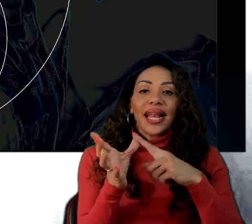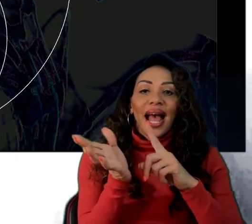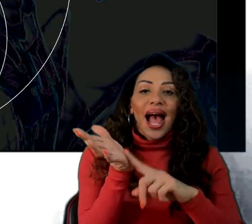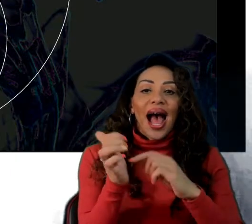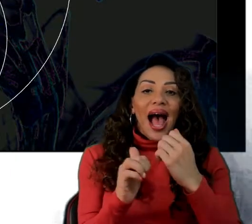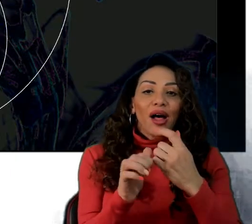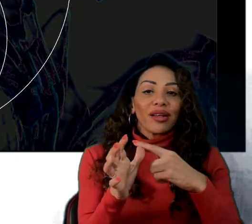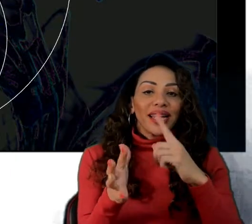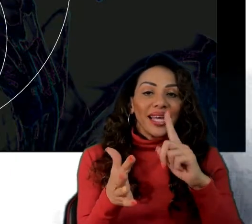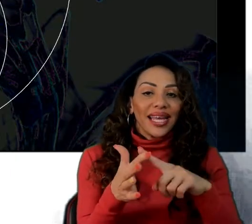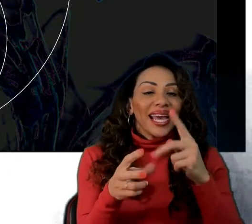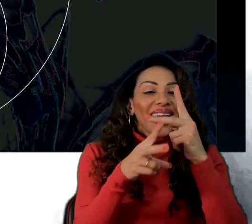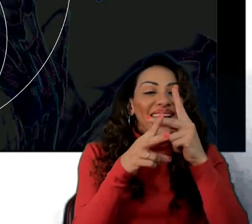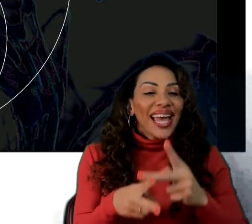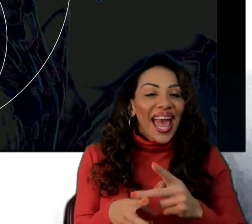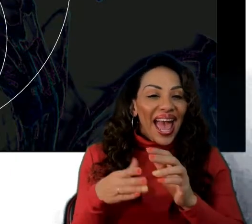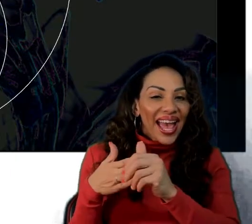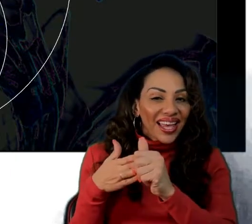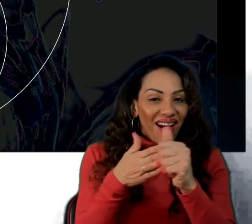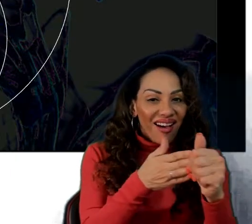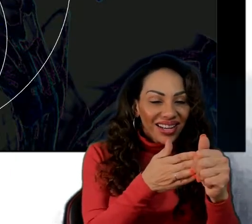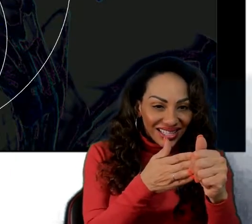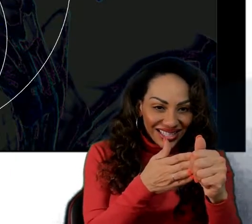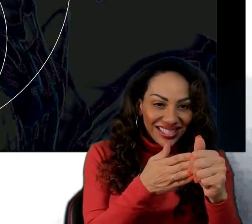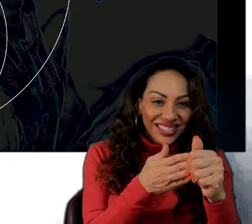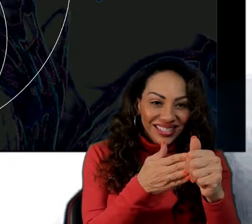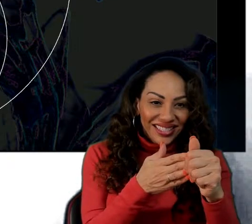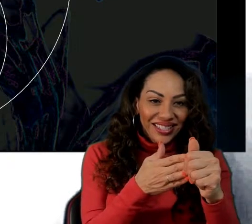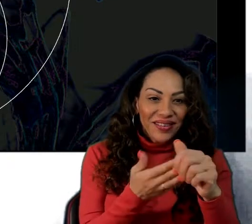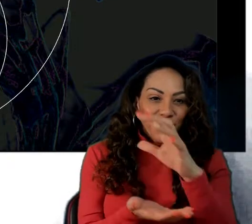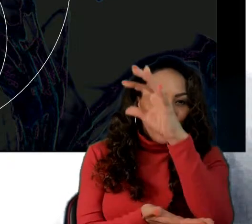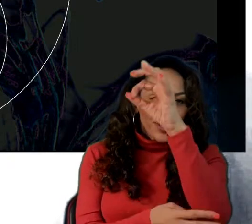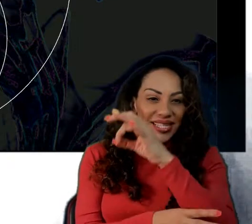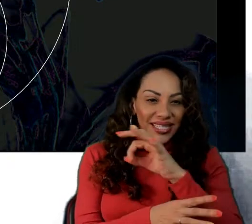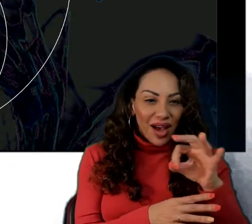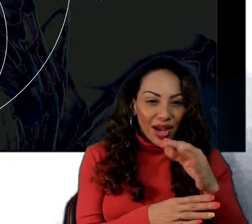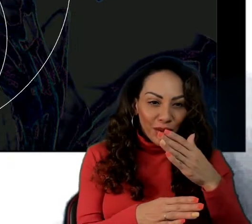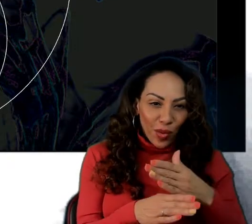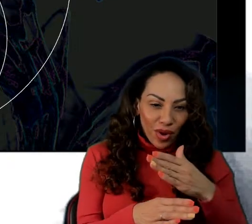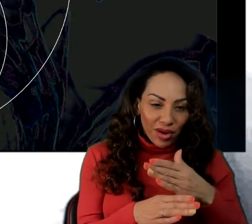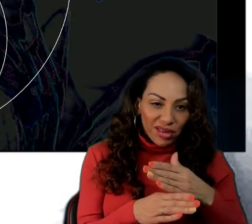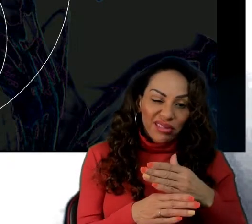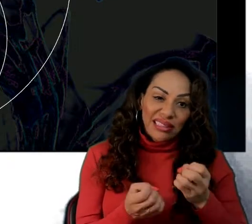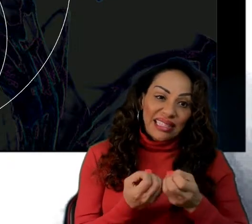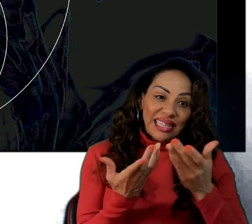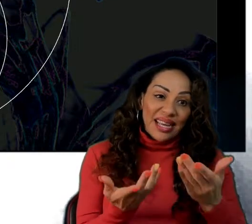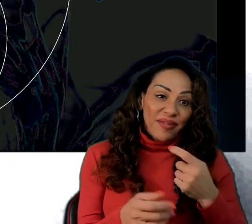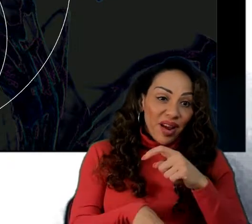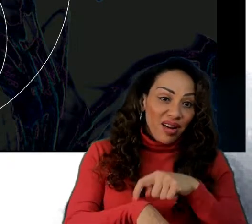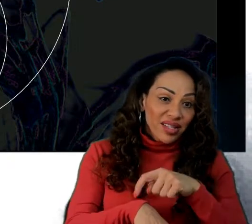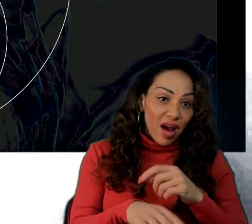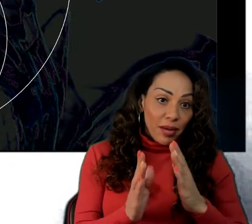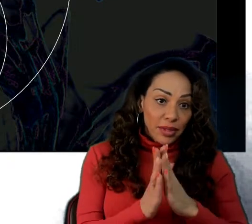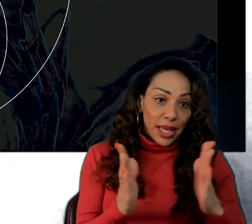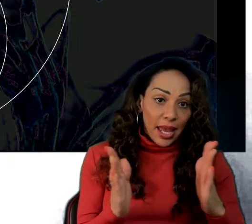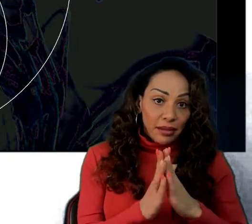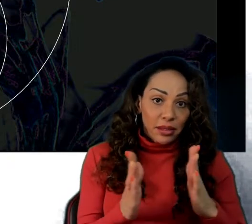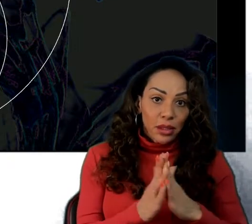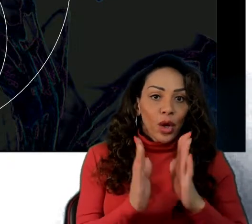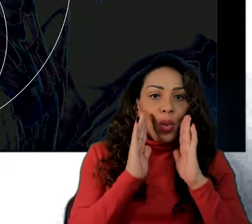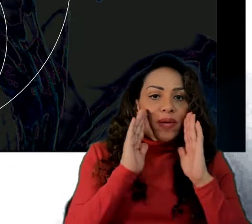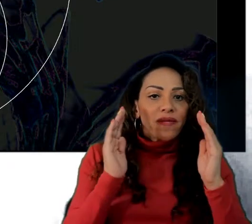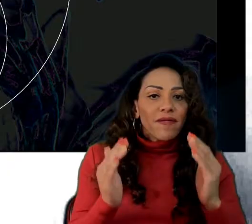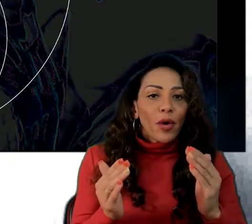algae. So I think given the timescales of the project that we had, we really focused on this middle one, which